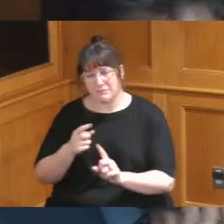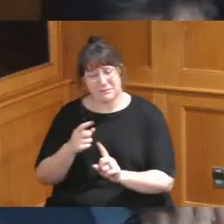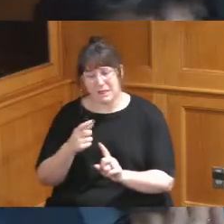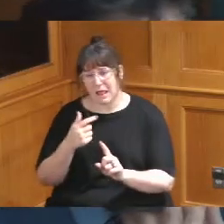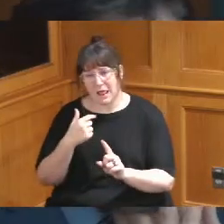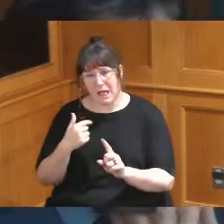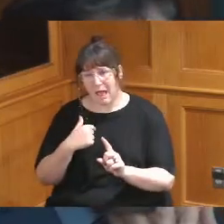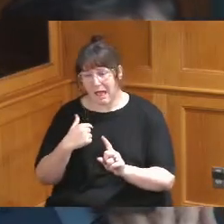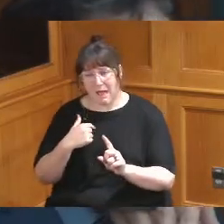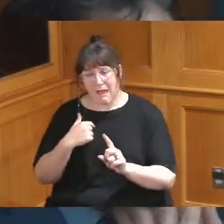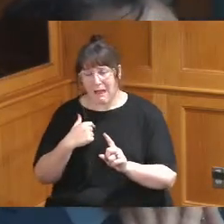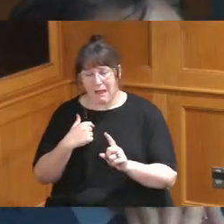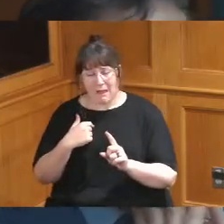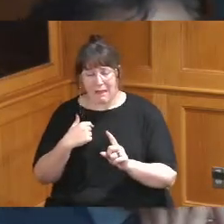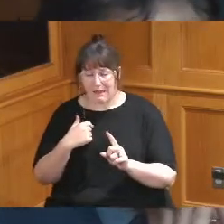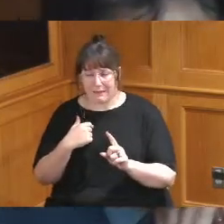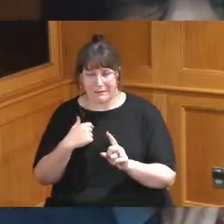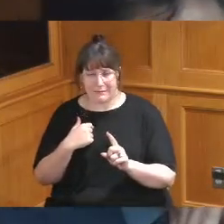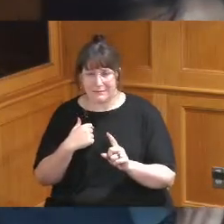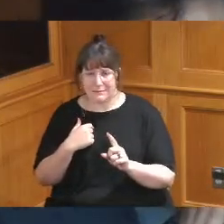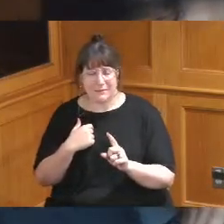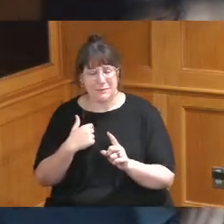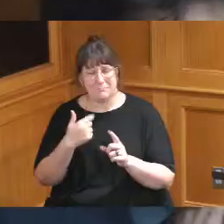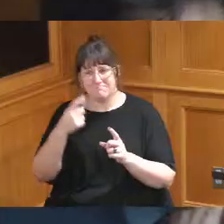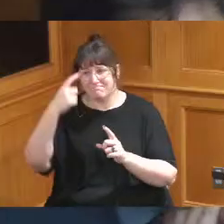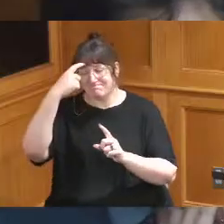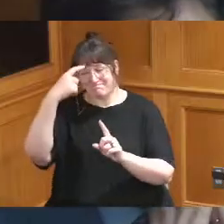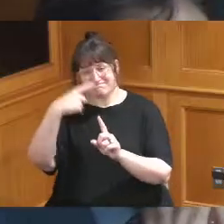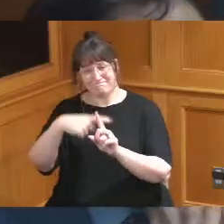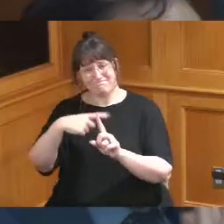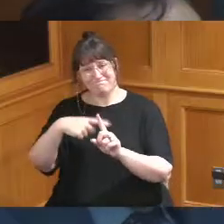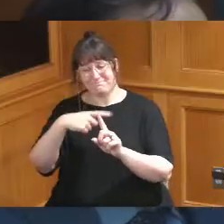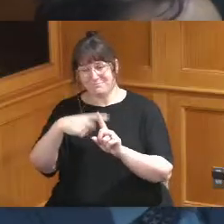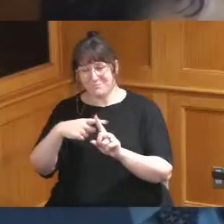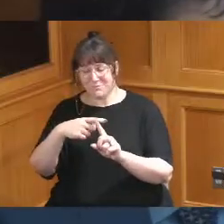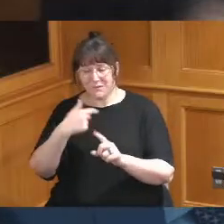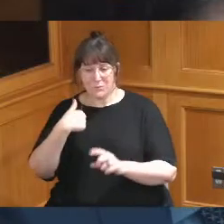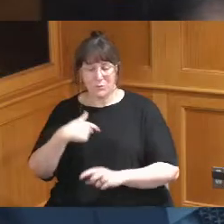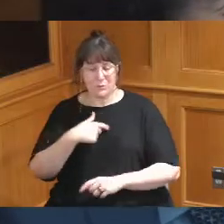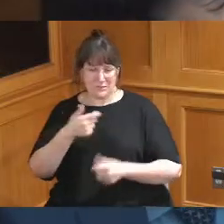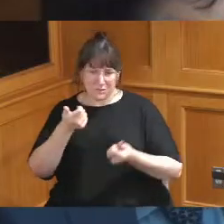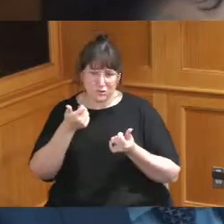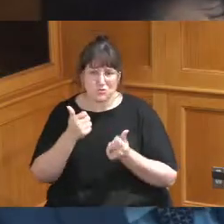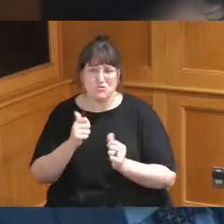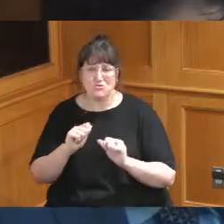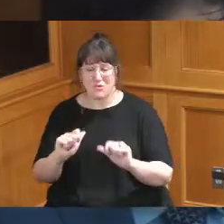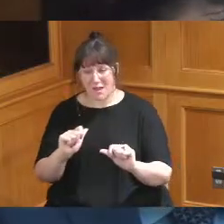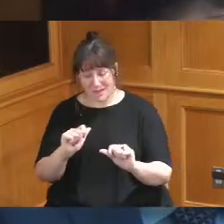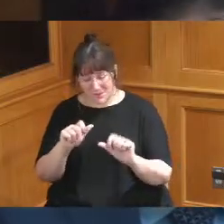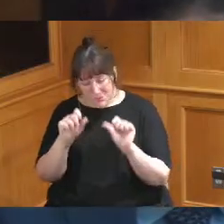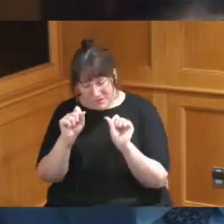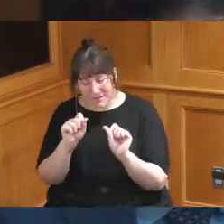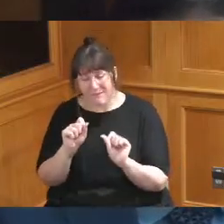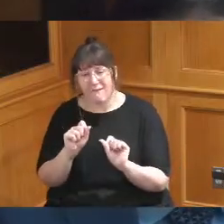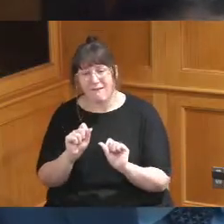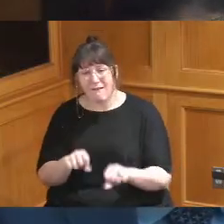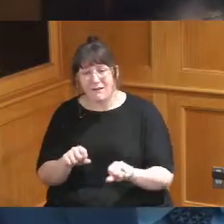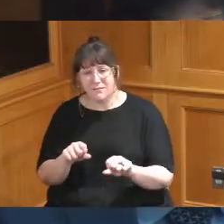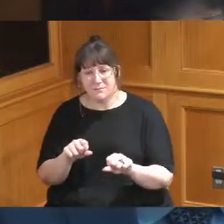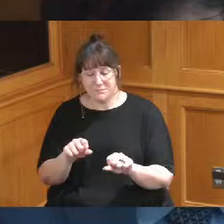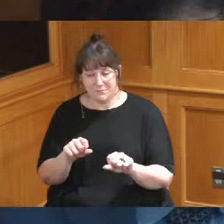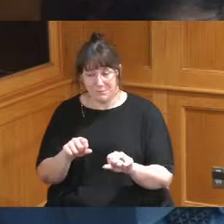am optimistic. I always keep optimism that if we really try and get the